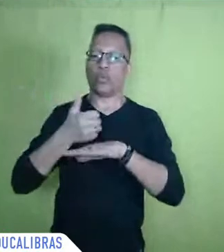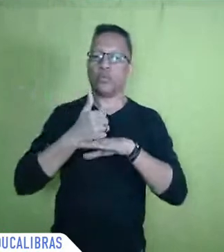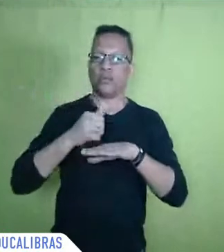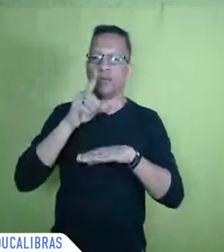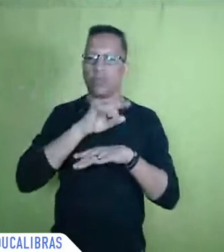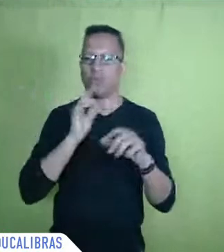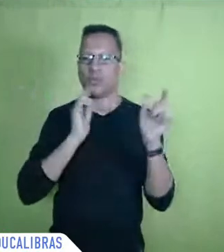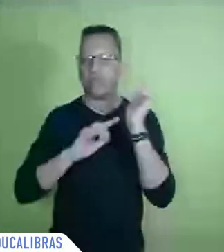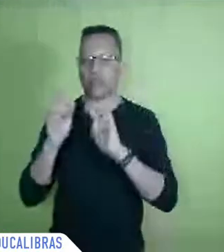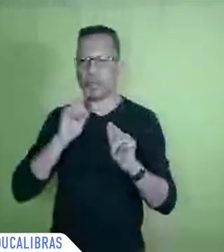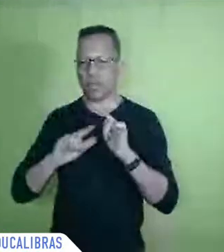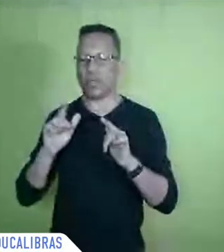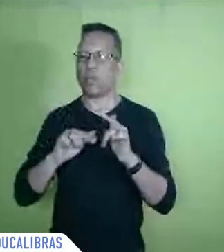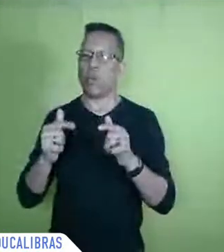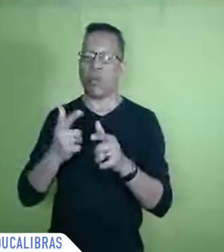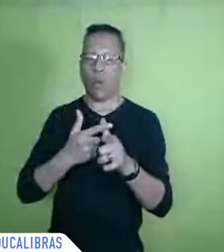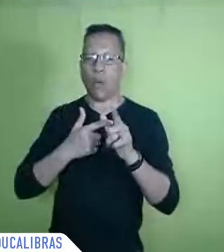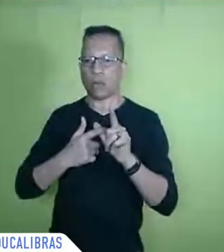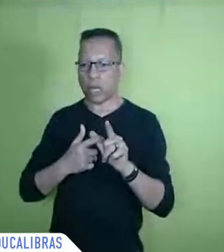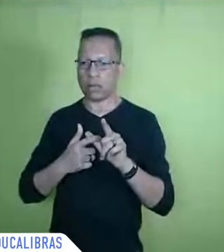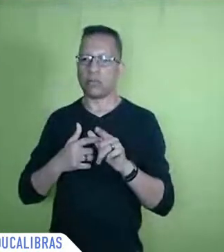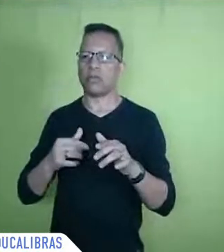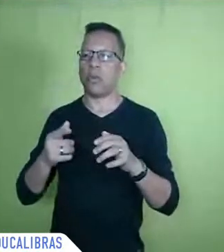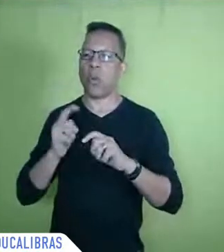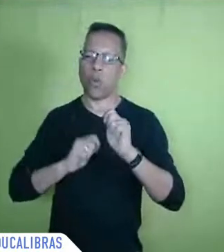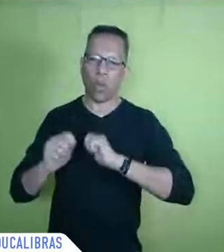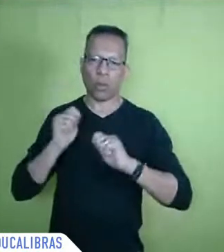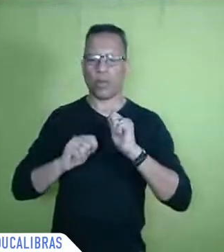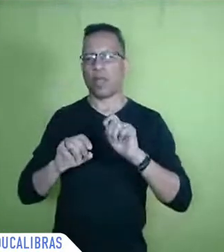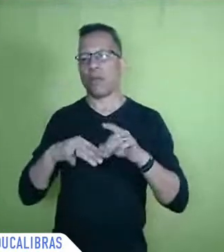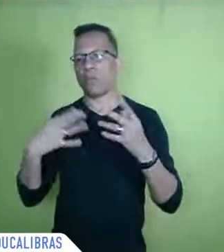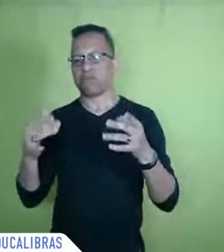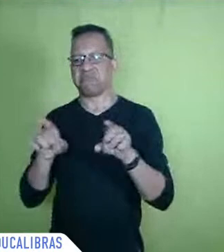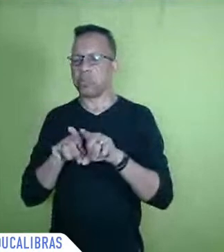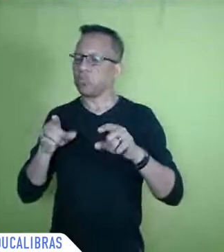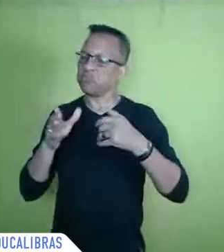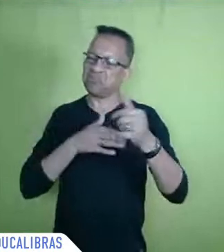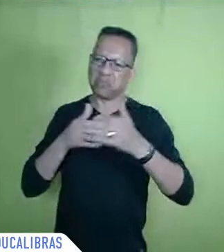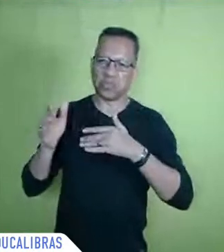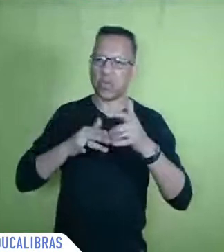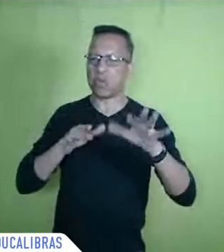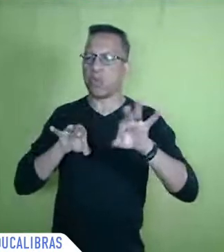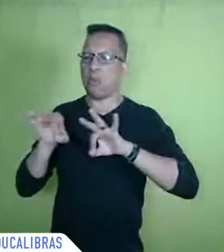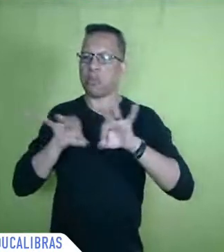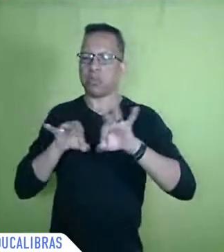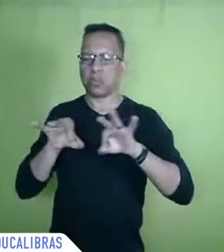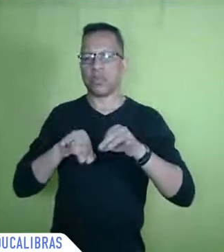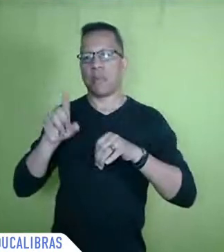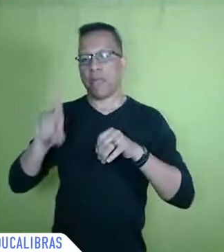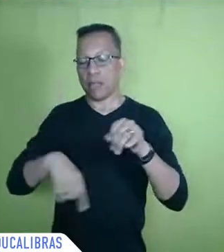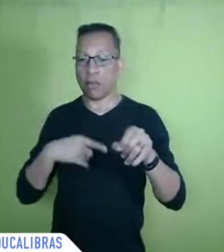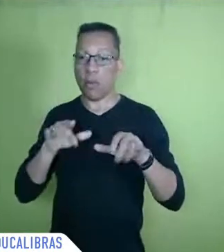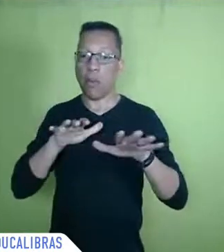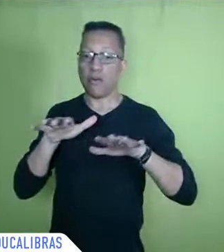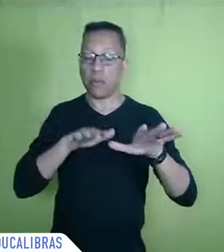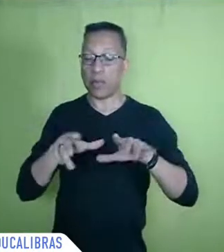and commit. Whether we are under a social crisis or economical crisis, we have to see